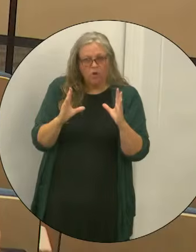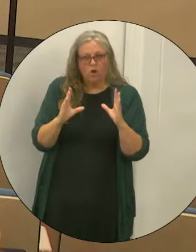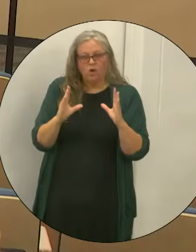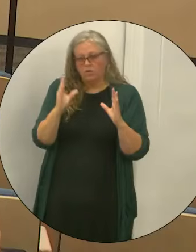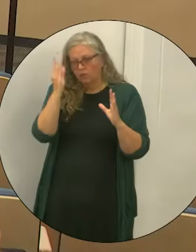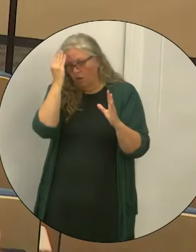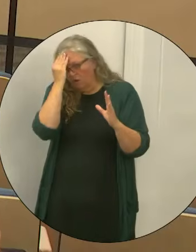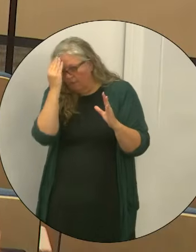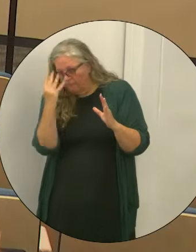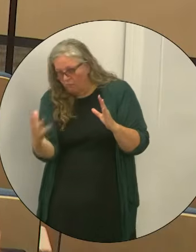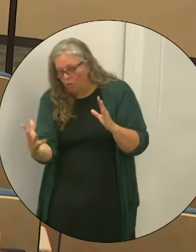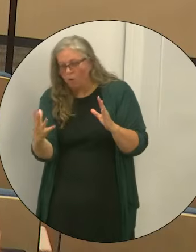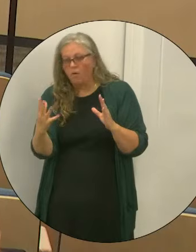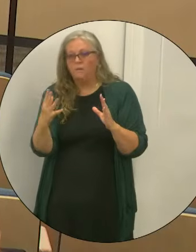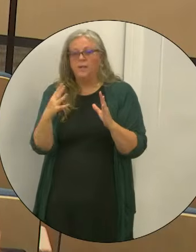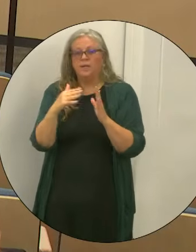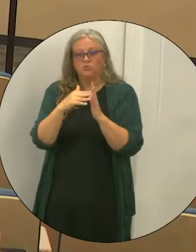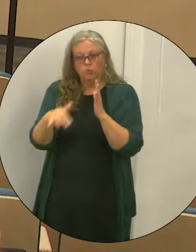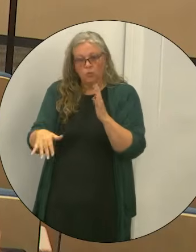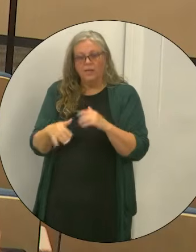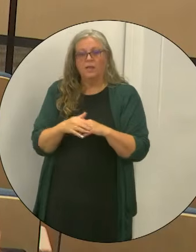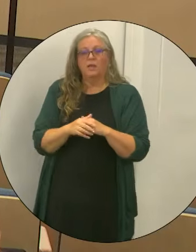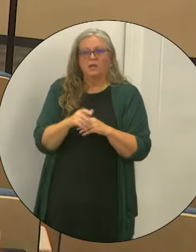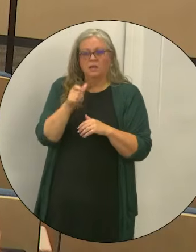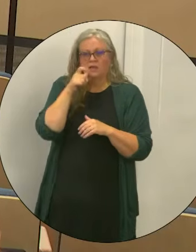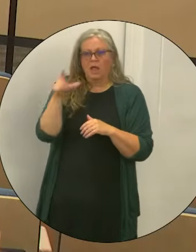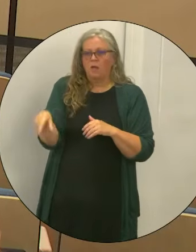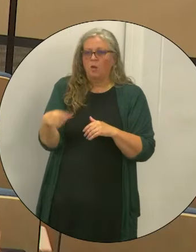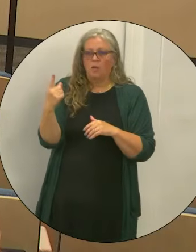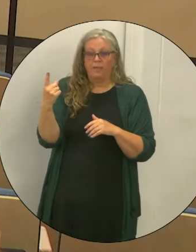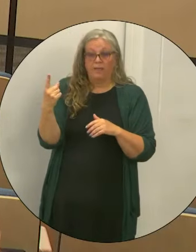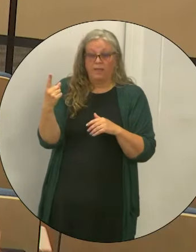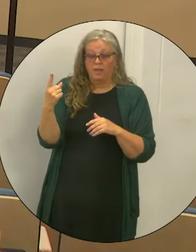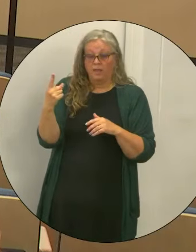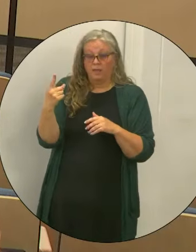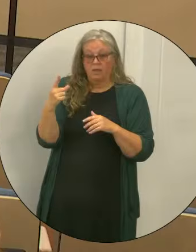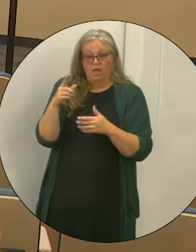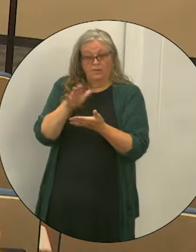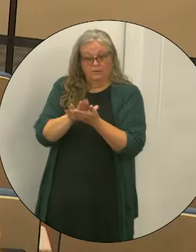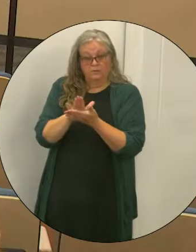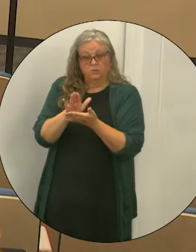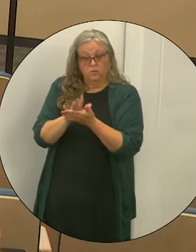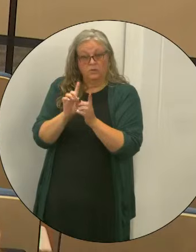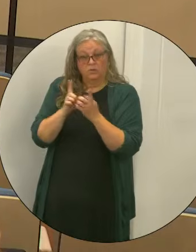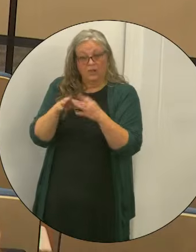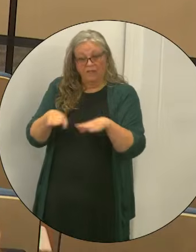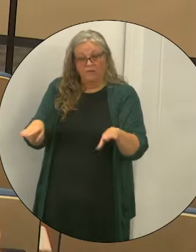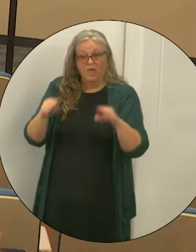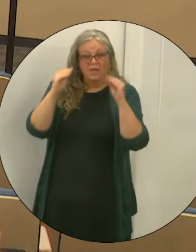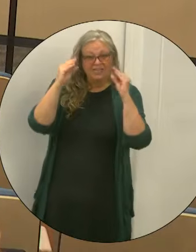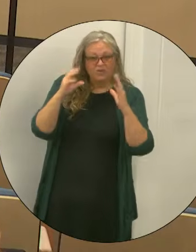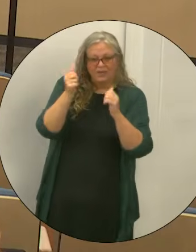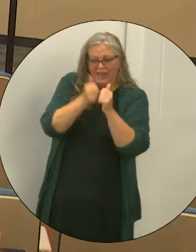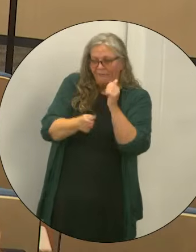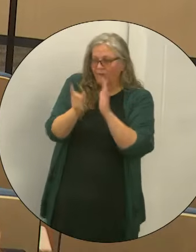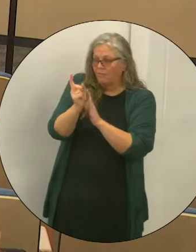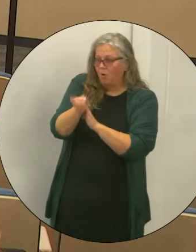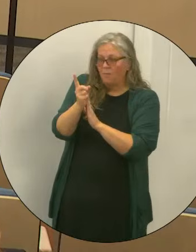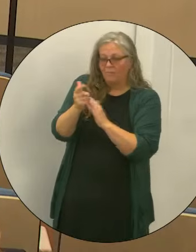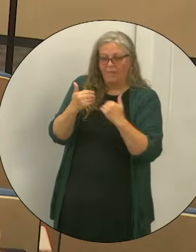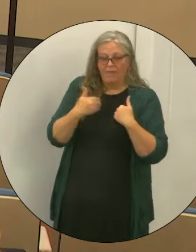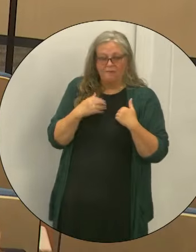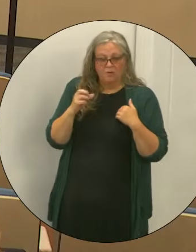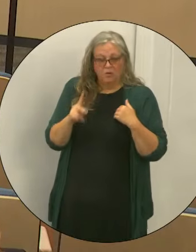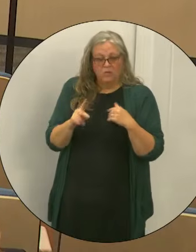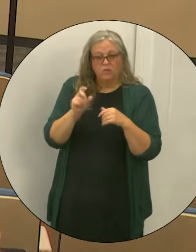our students, not only, just up at a district level, right, but that our teachers in every moment that they have the opportunity